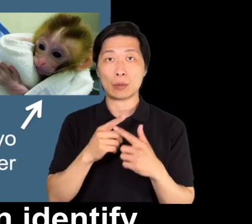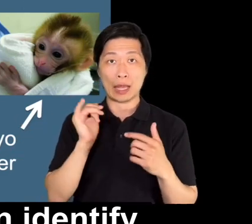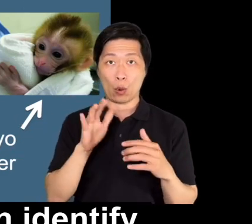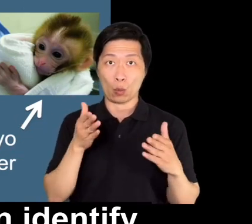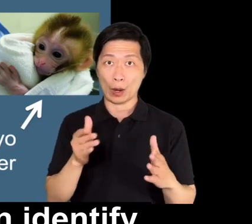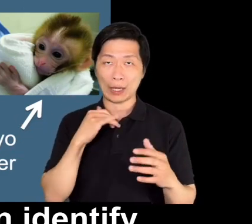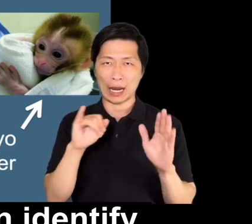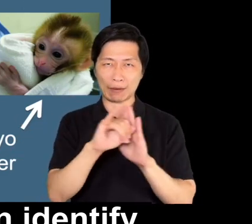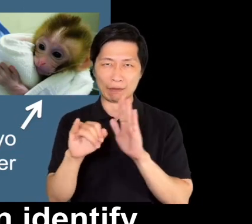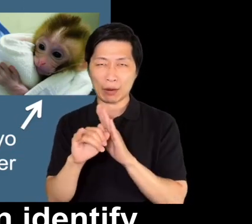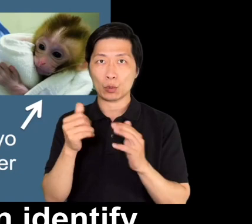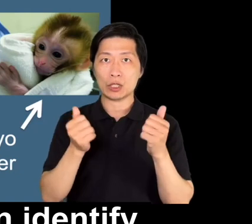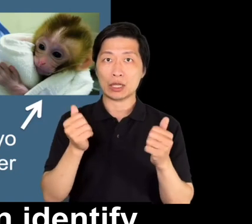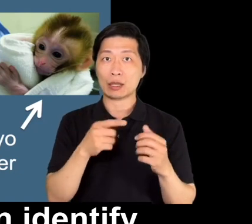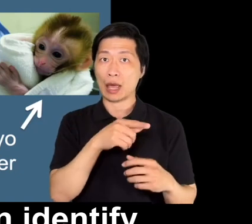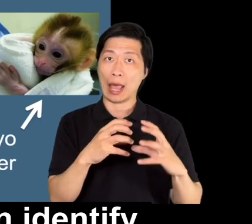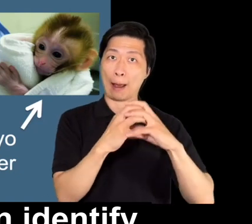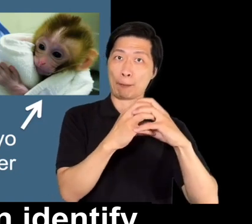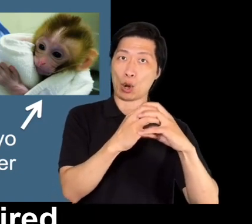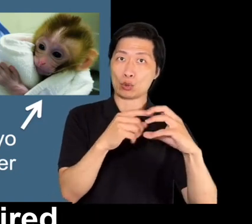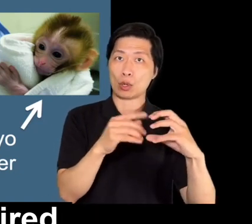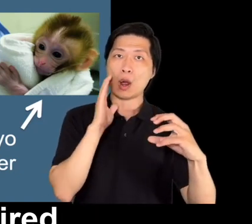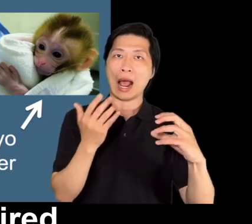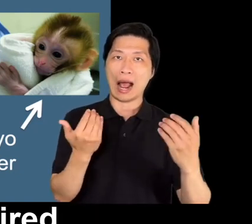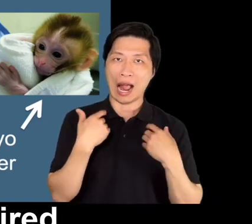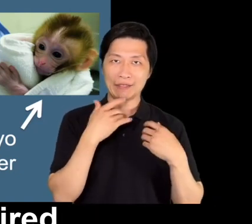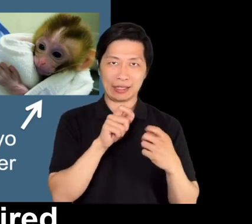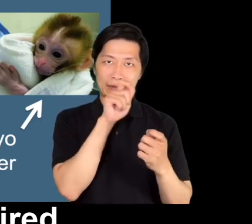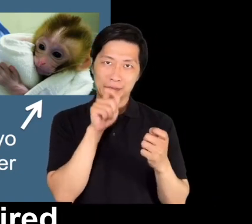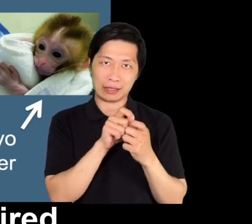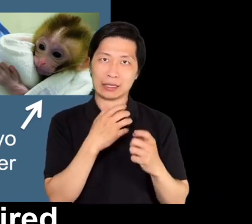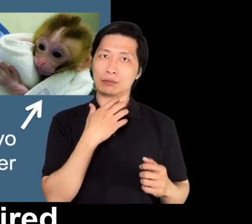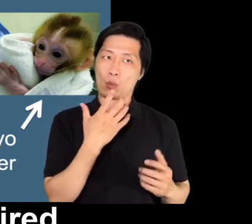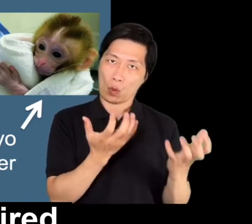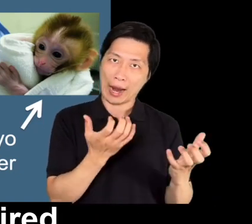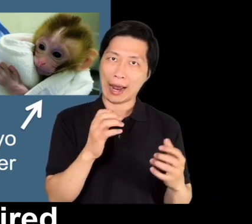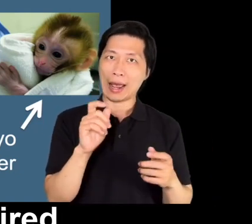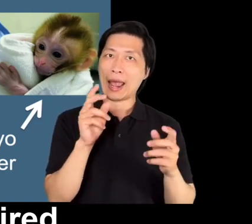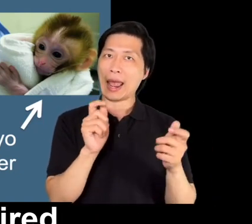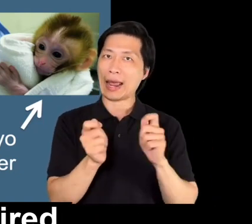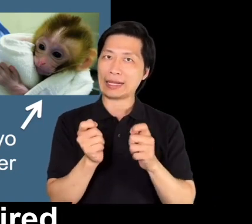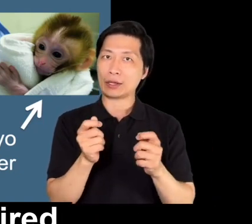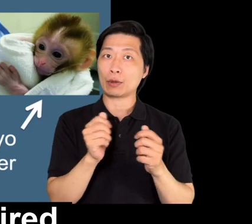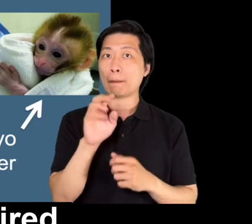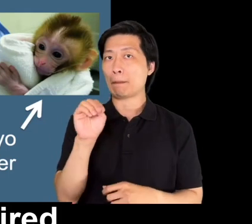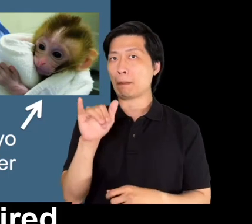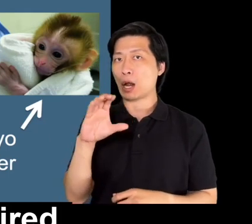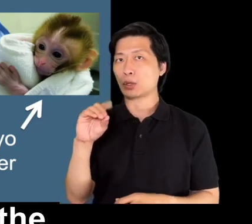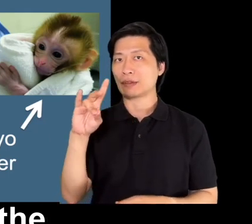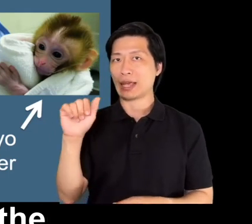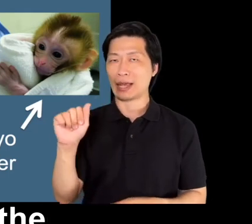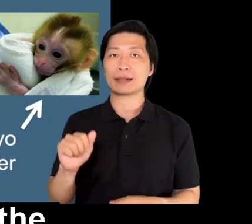the desired editing of MYO7A. Meanwhile, the rest of the embryo is